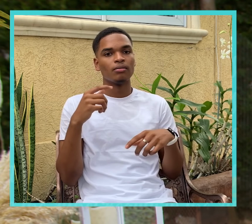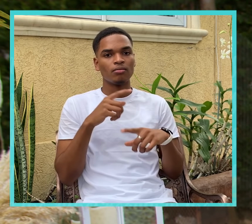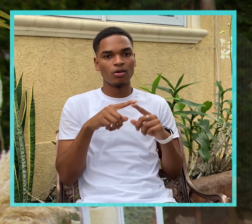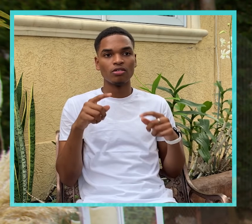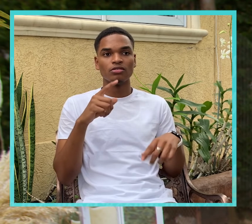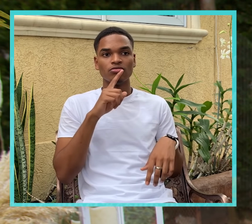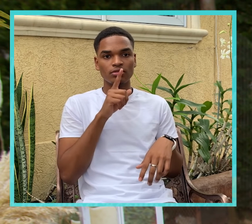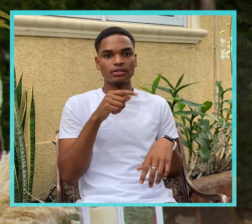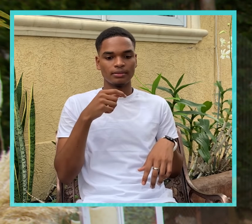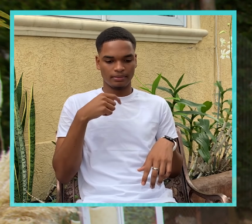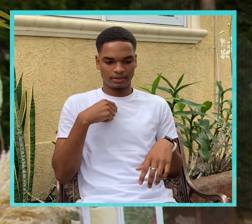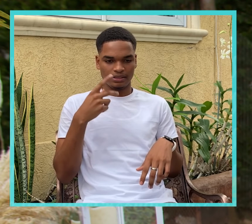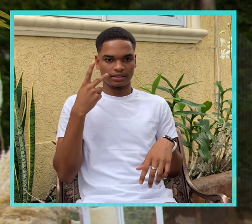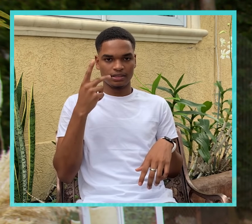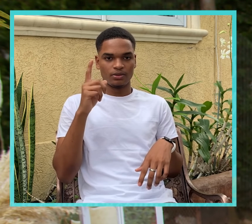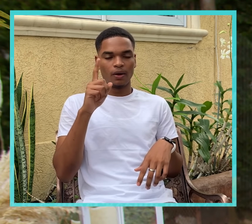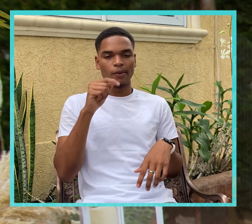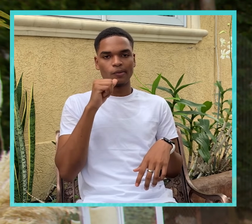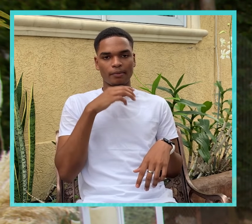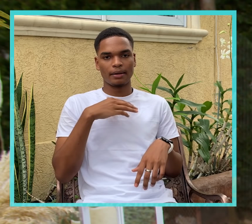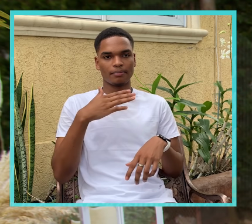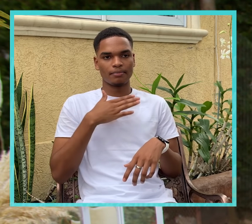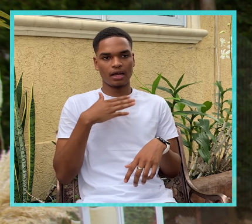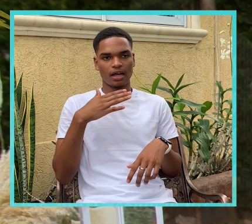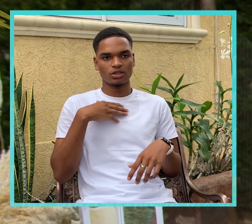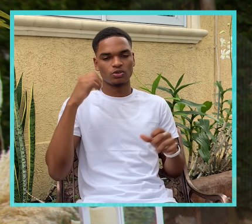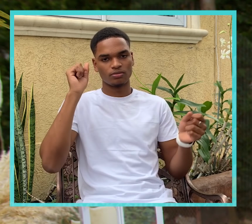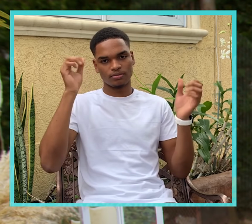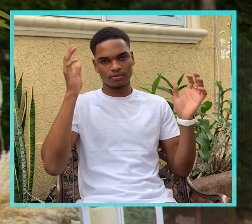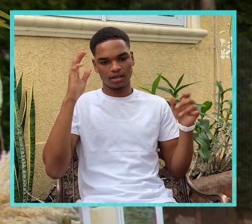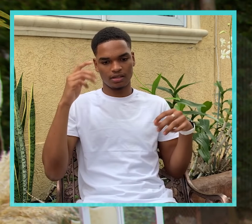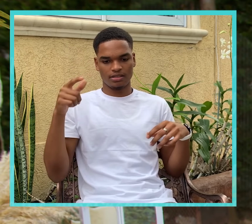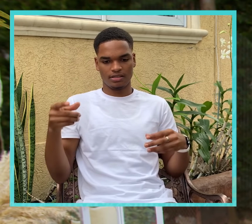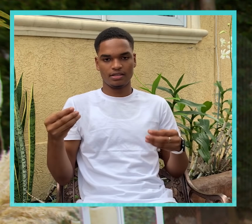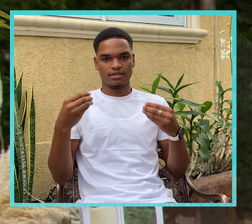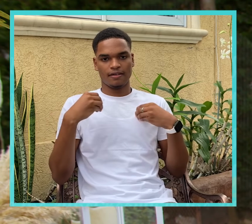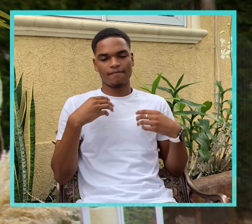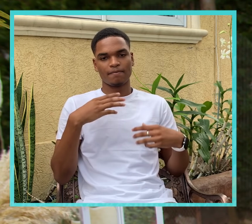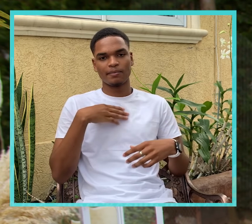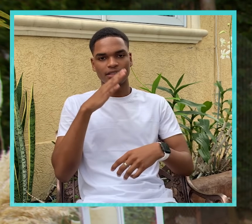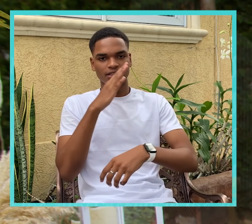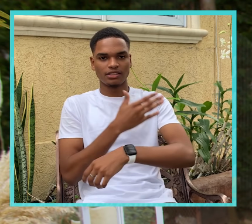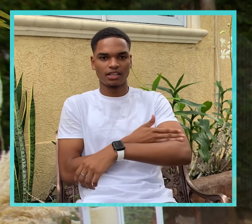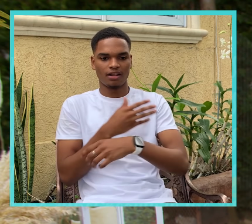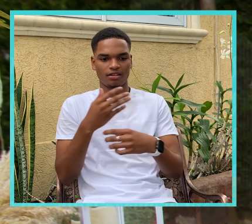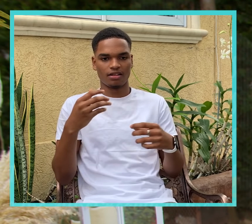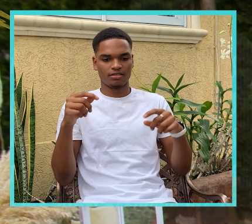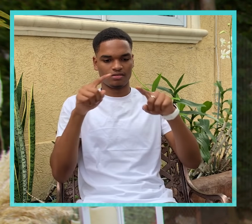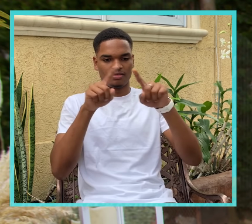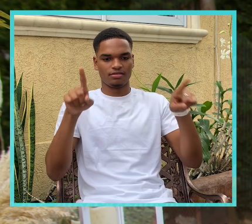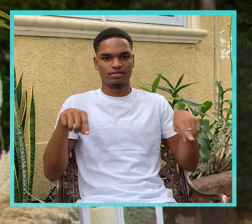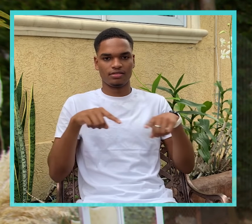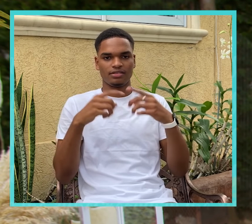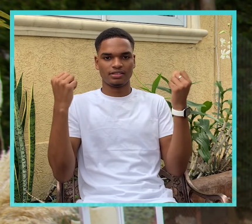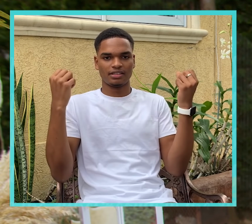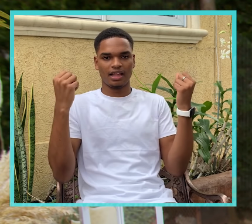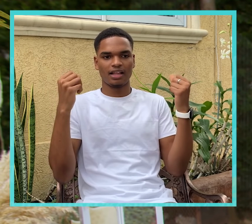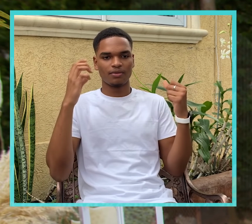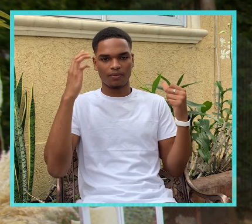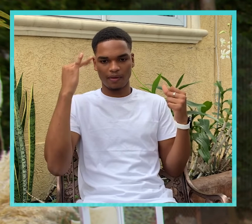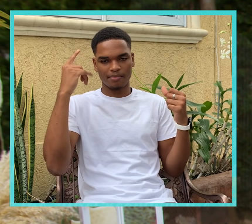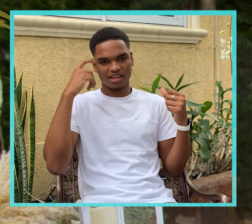lady in our local supermarket who gave my daughter a signing sheet so she could learn sign language. Because she